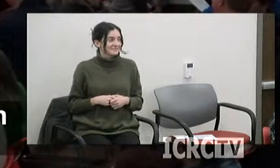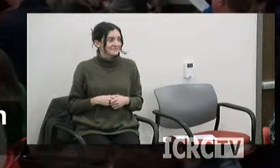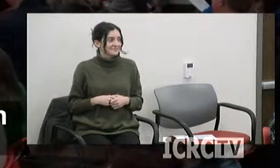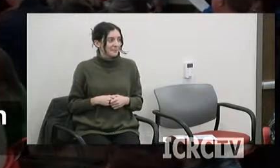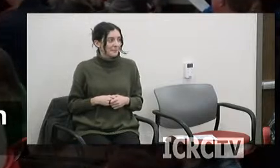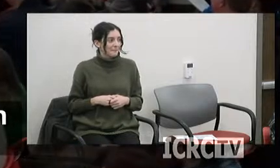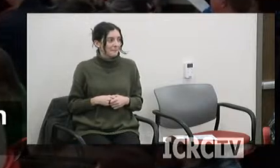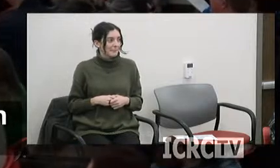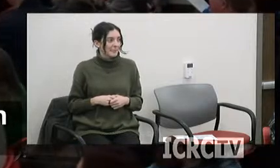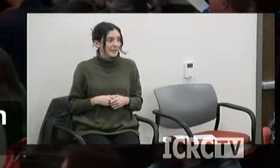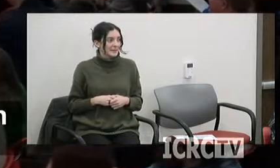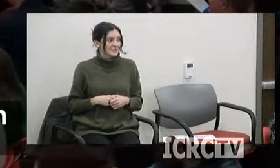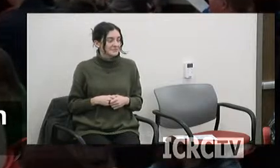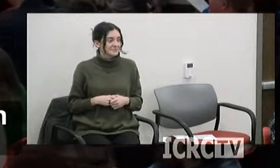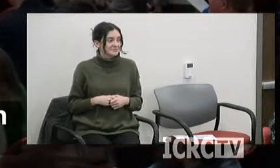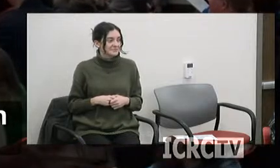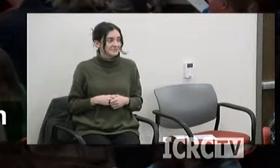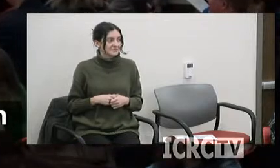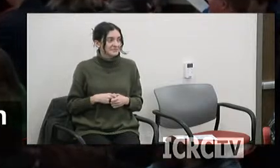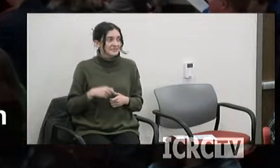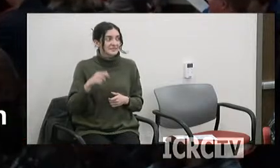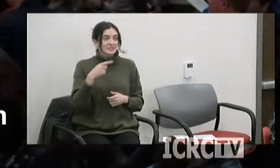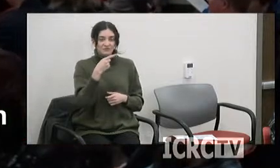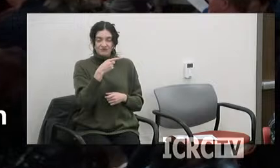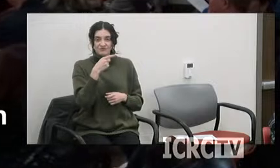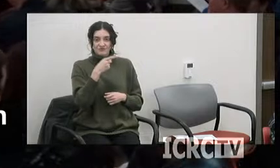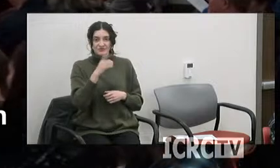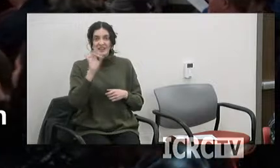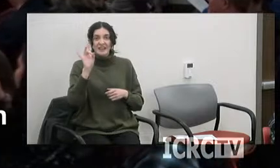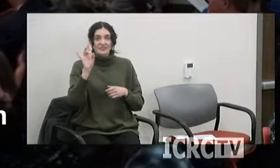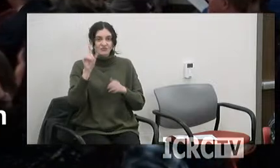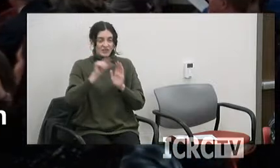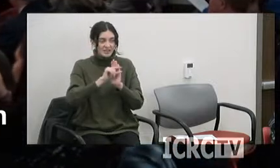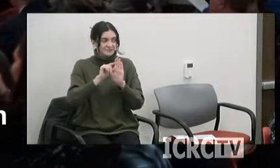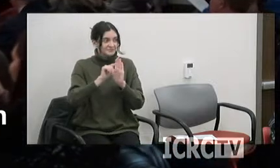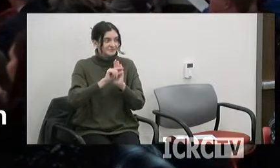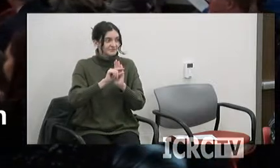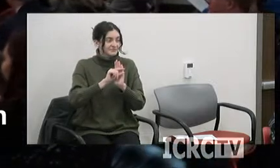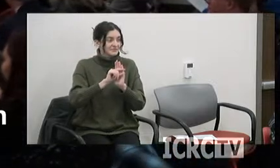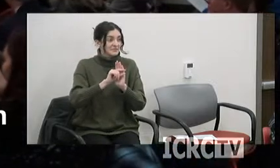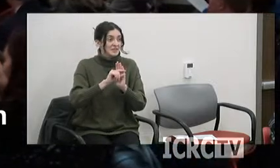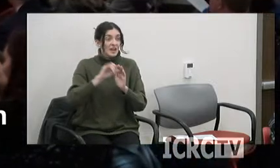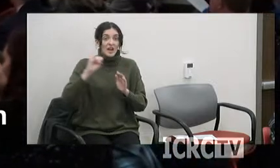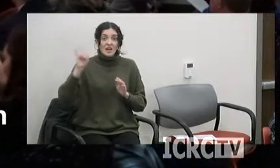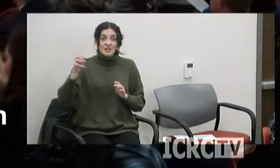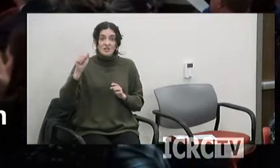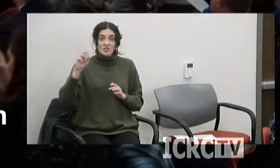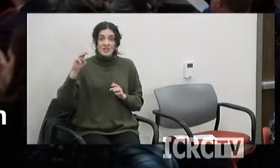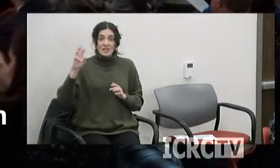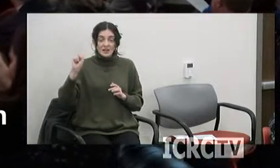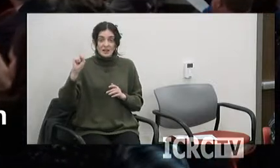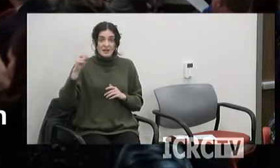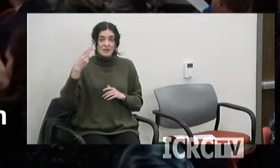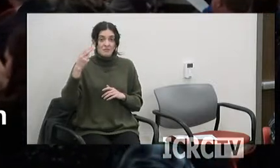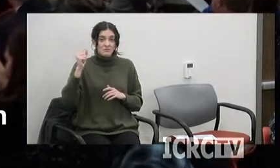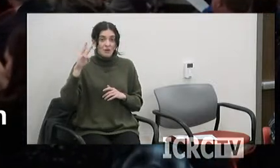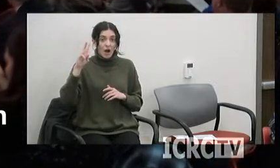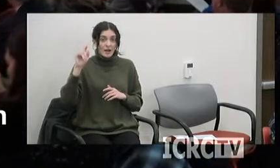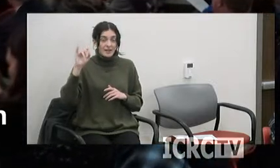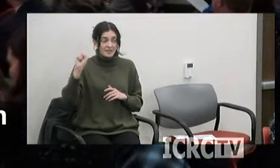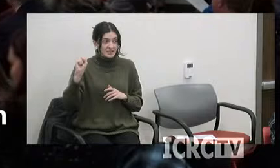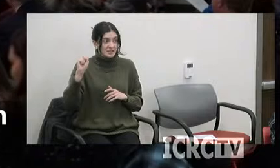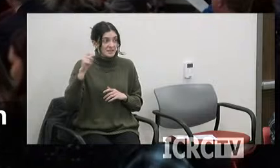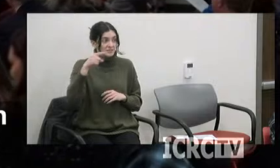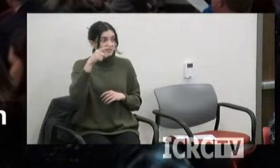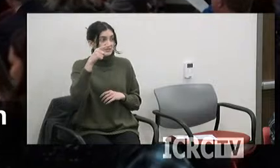job. Alexis is an 8th grader. We have James Hawkins. James has the pastel work on the end. He was standing right underneath it.